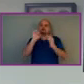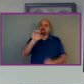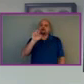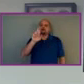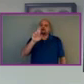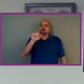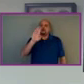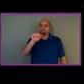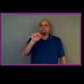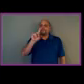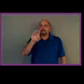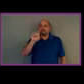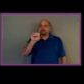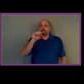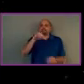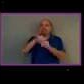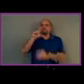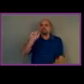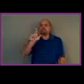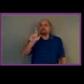in 2027.